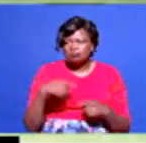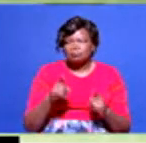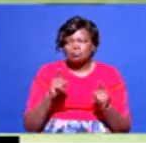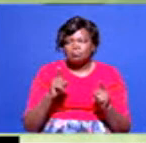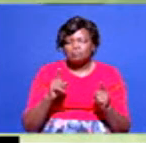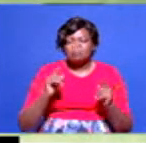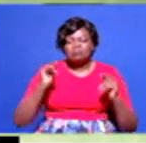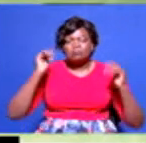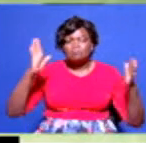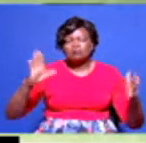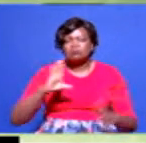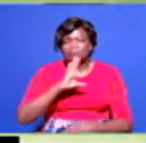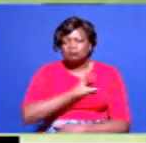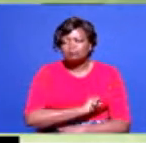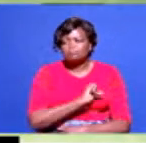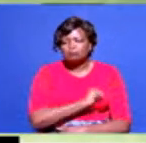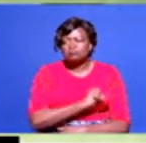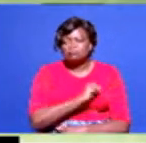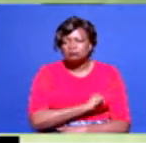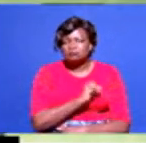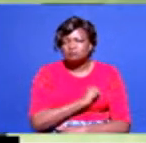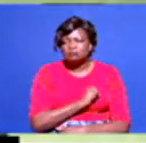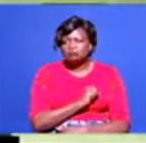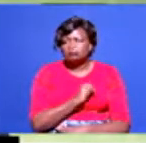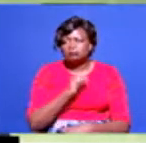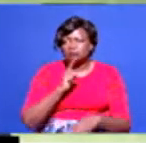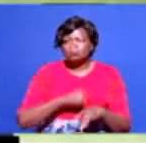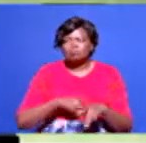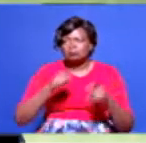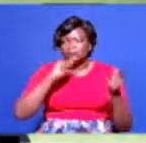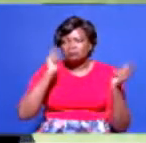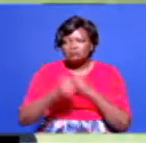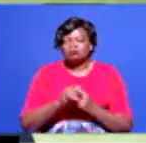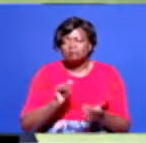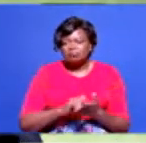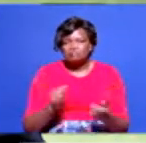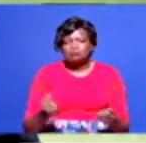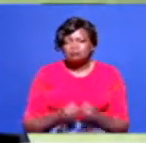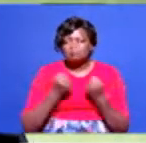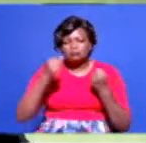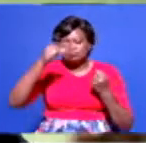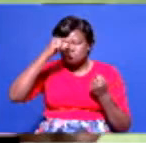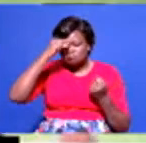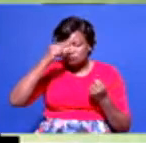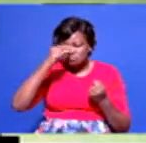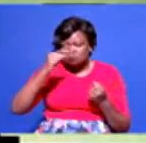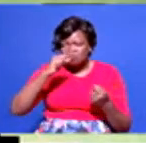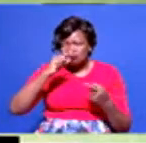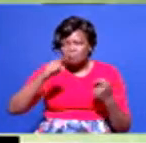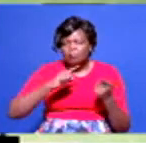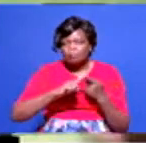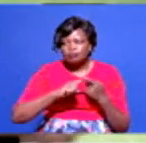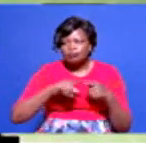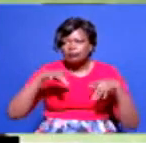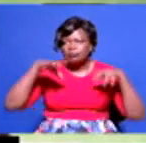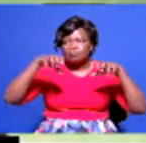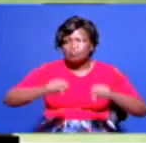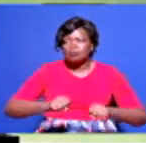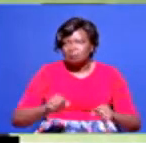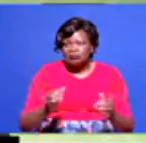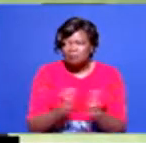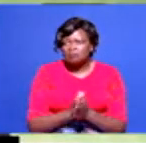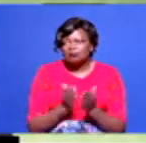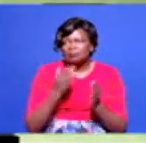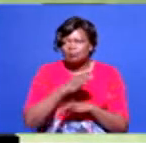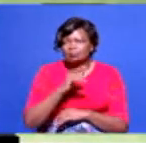patience. In the transitions that have happened in the government, when he took over and even after his